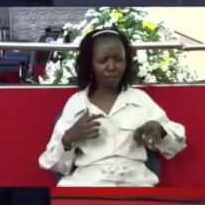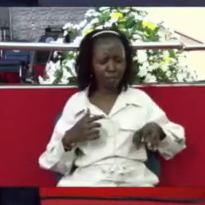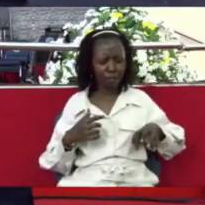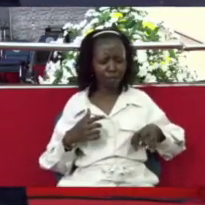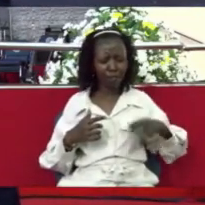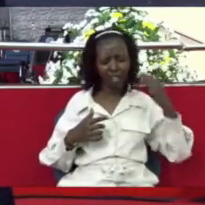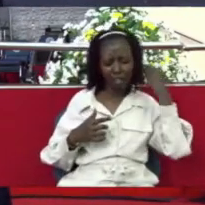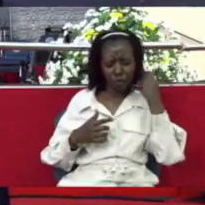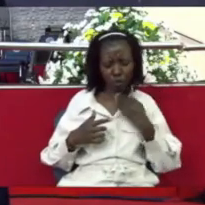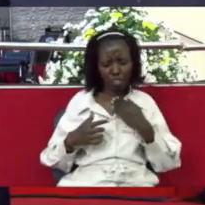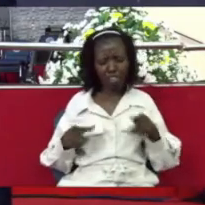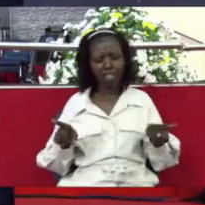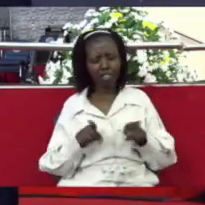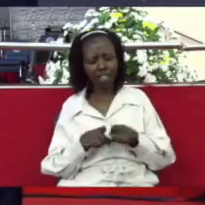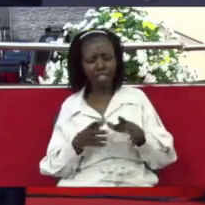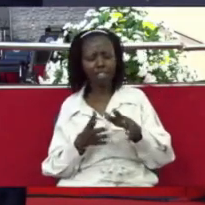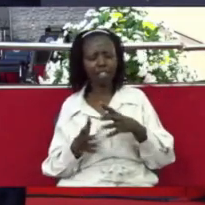and to kill and destroy.